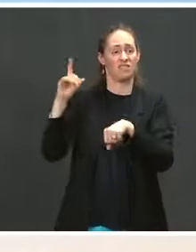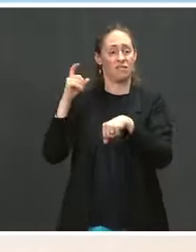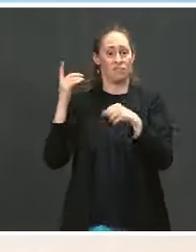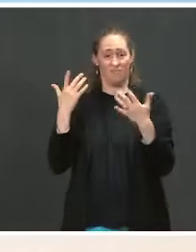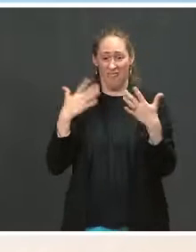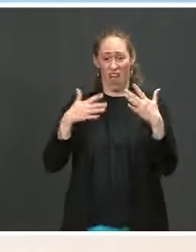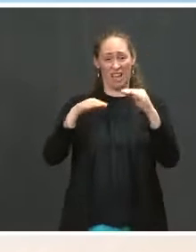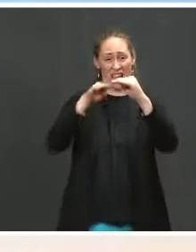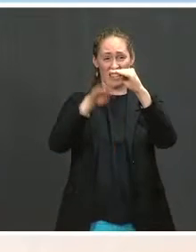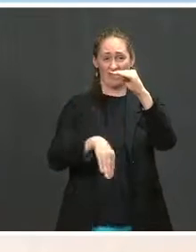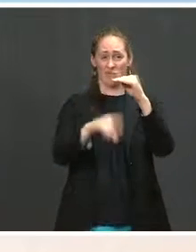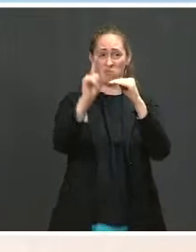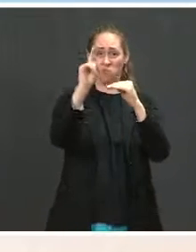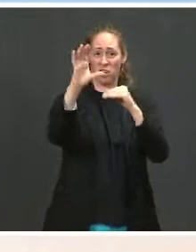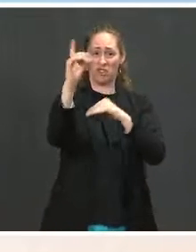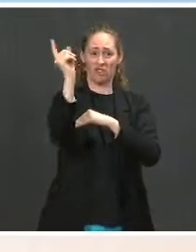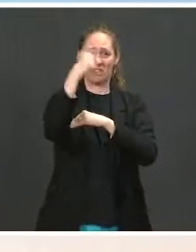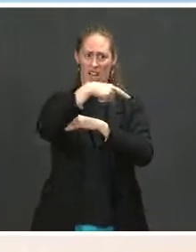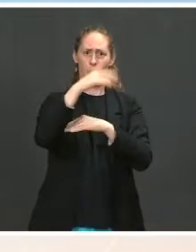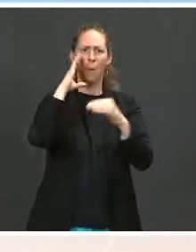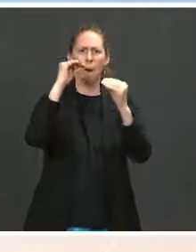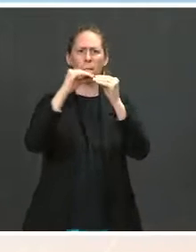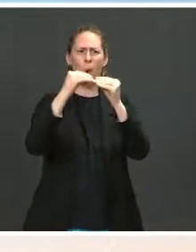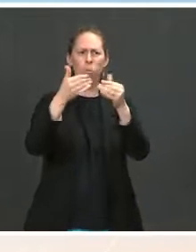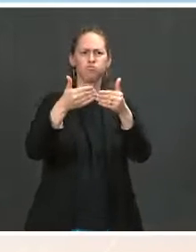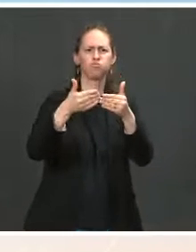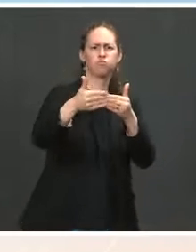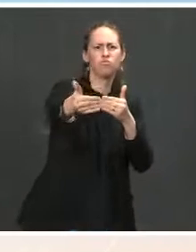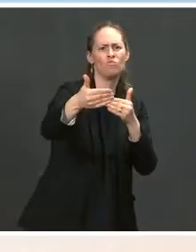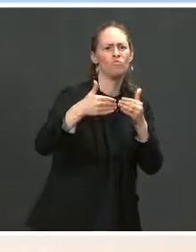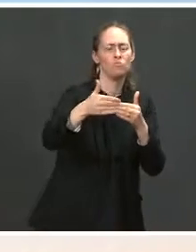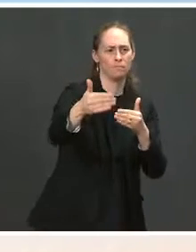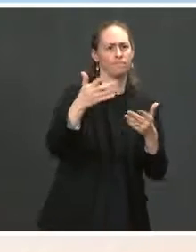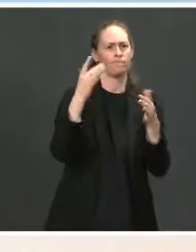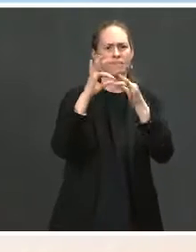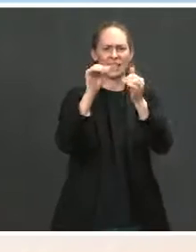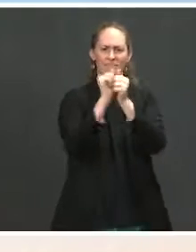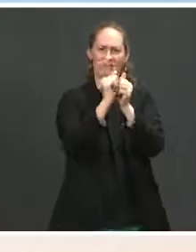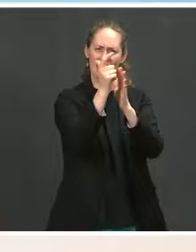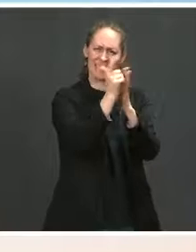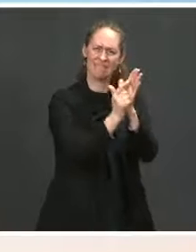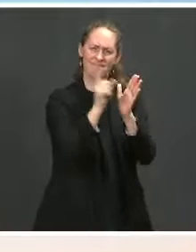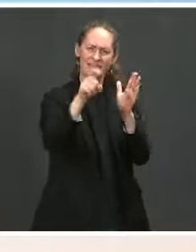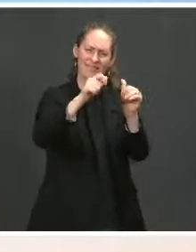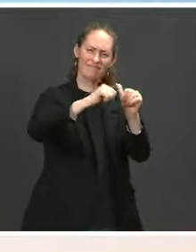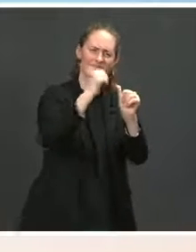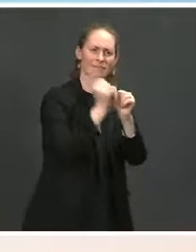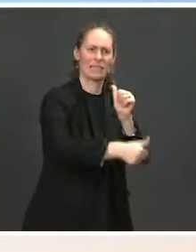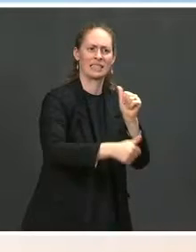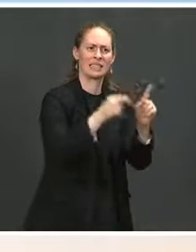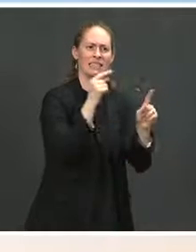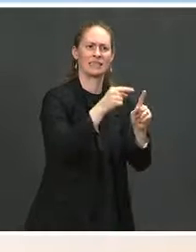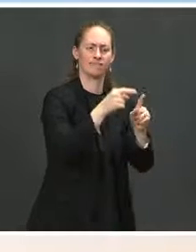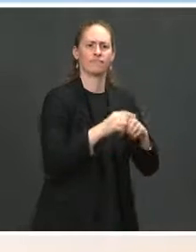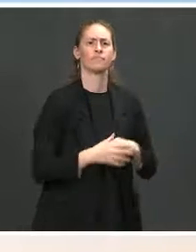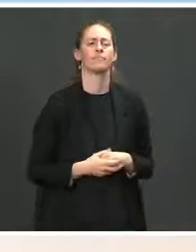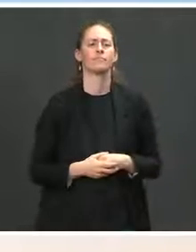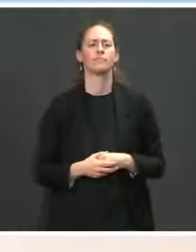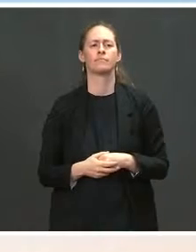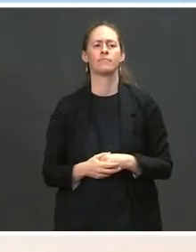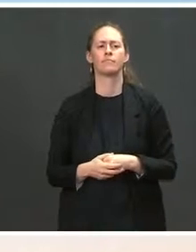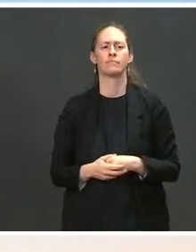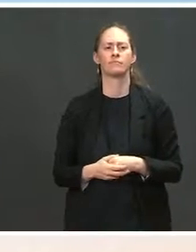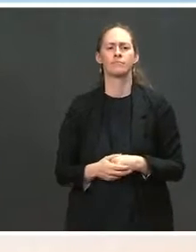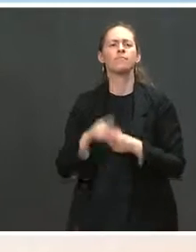come. Right now, our focus is on working toward getting that legislation passed. Just on a separate matter, the Biden administration has